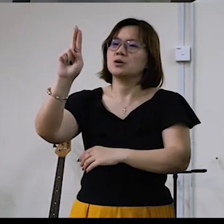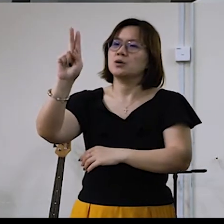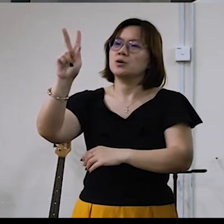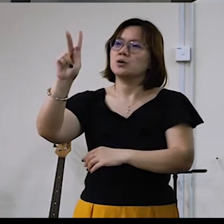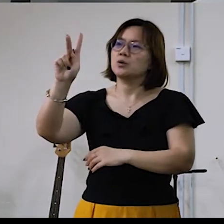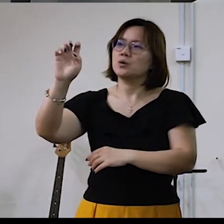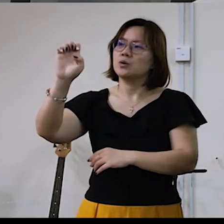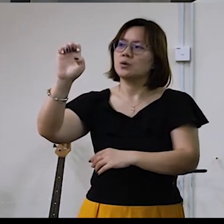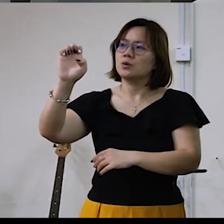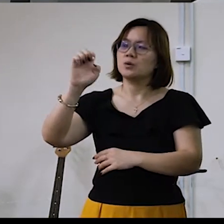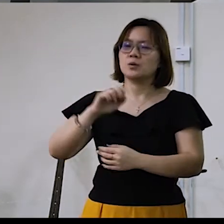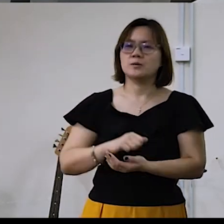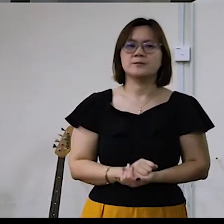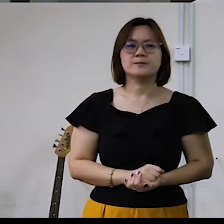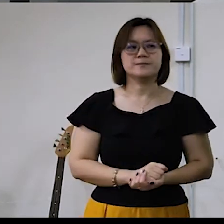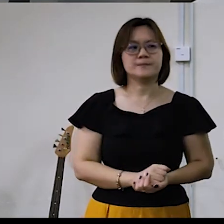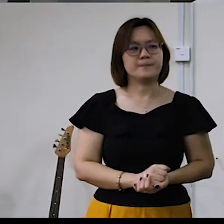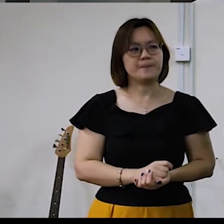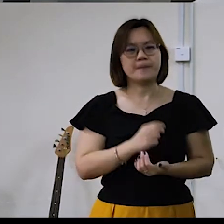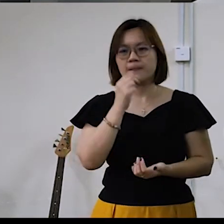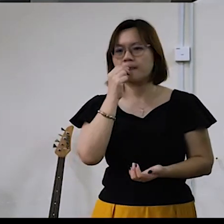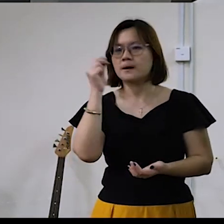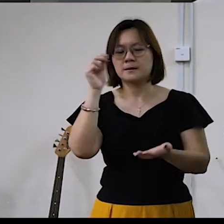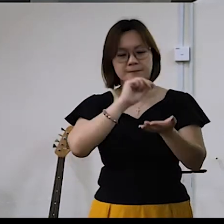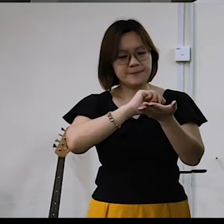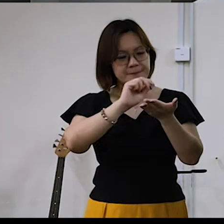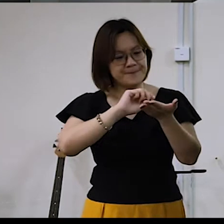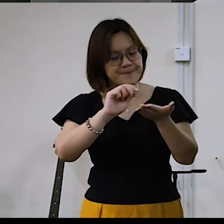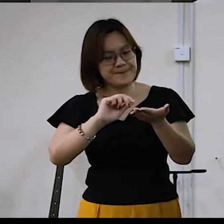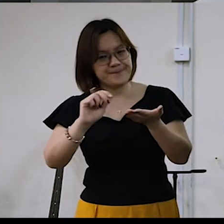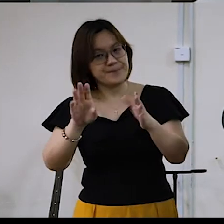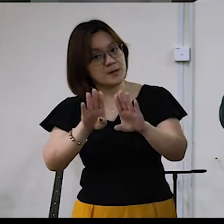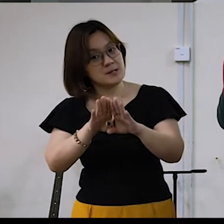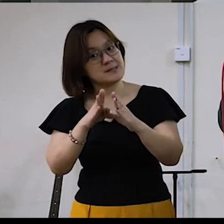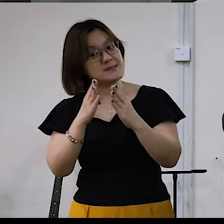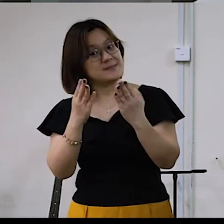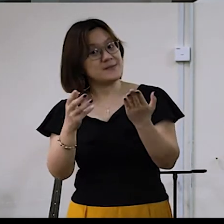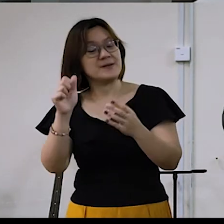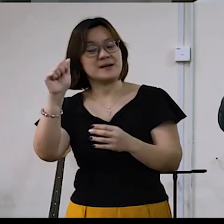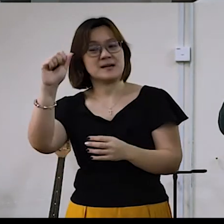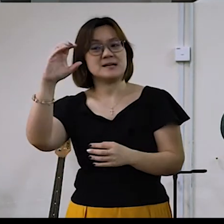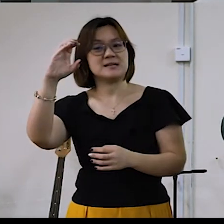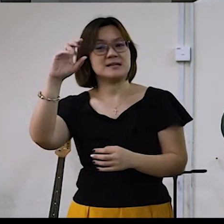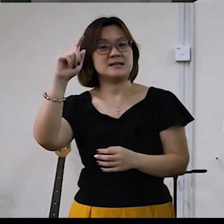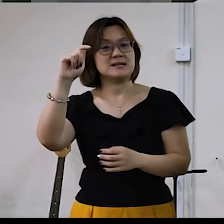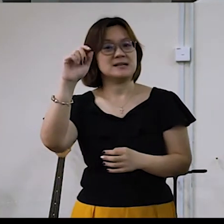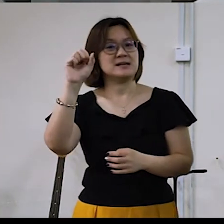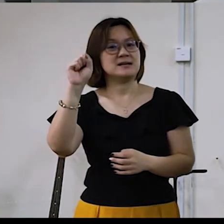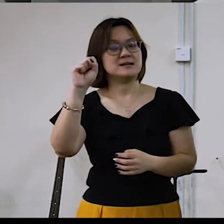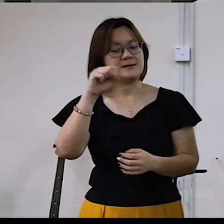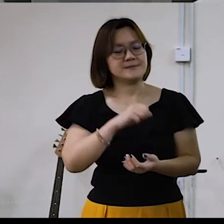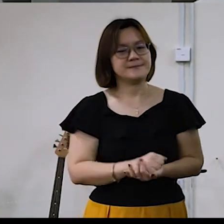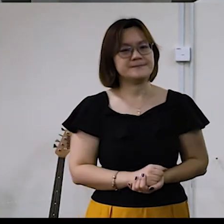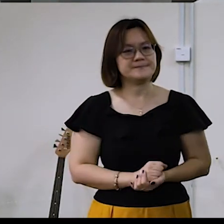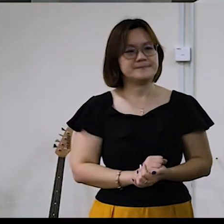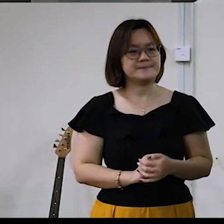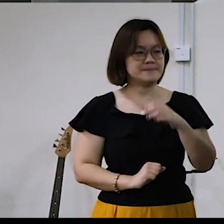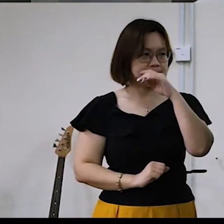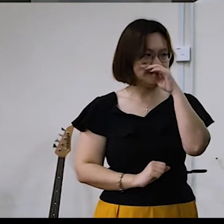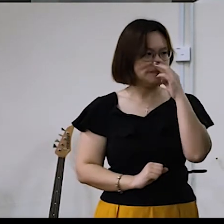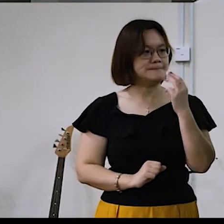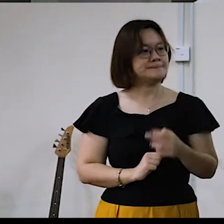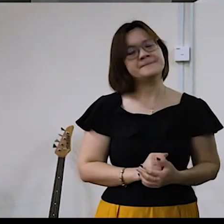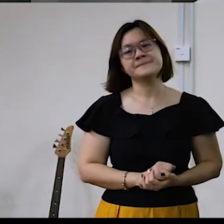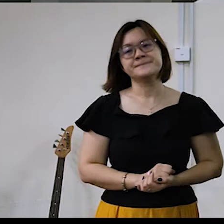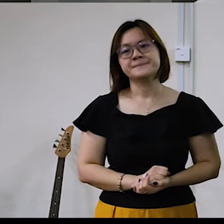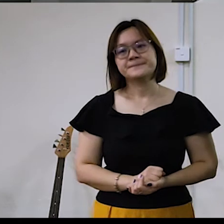later. So Dr. Luke wrote the book of Acts. But of course, the character of Paul is also in the book of Acts and everything, but the one who